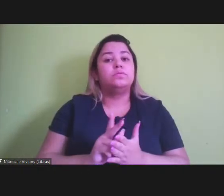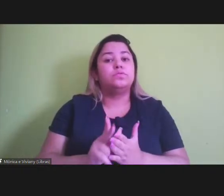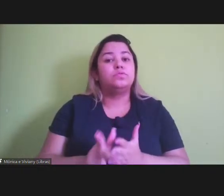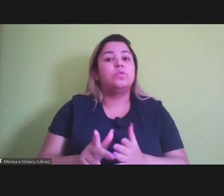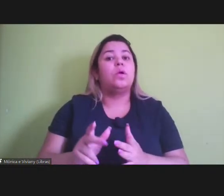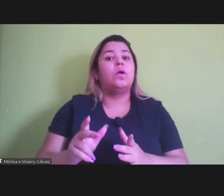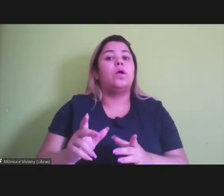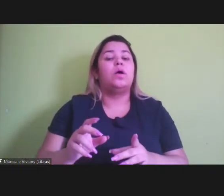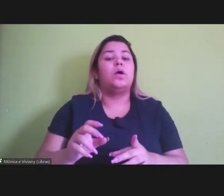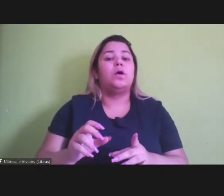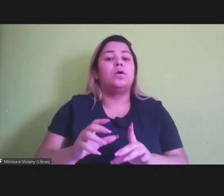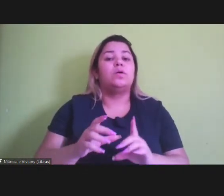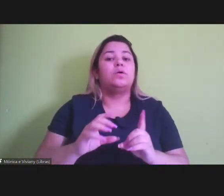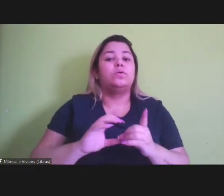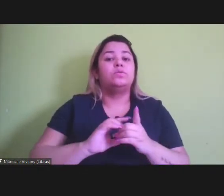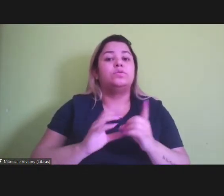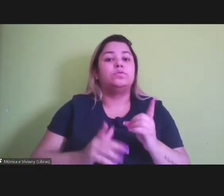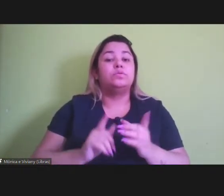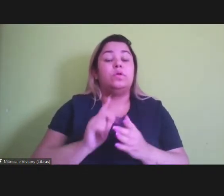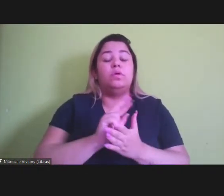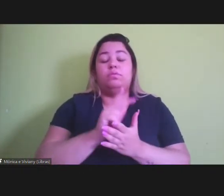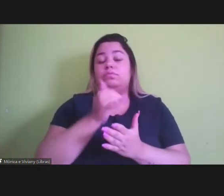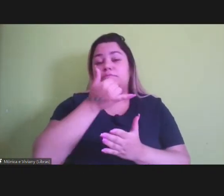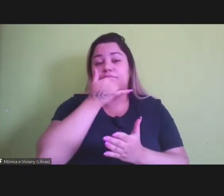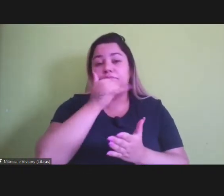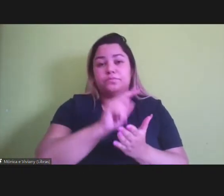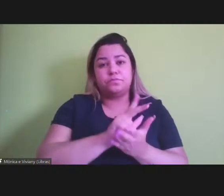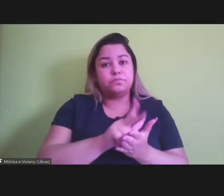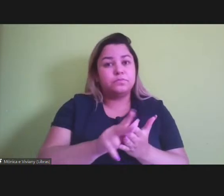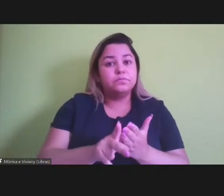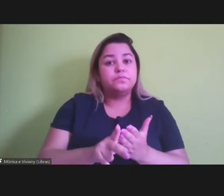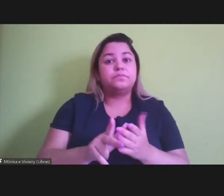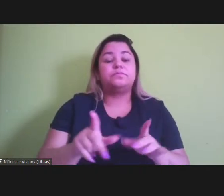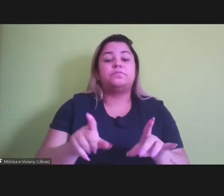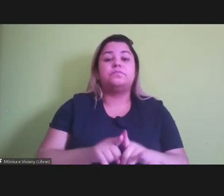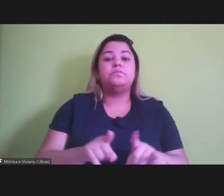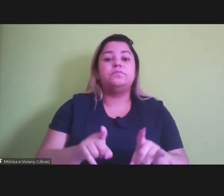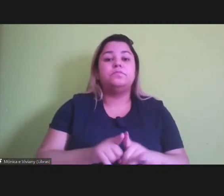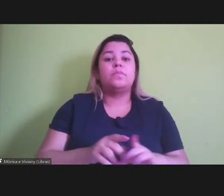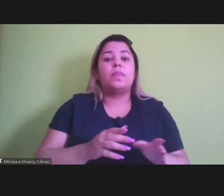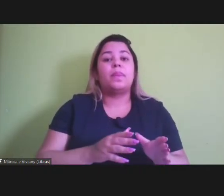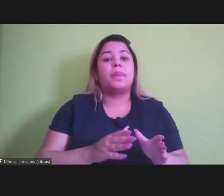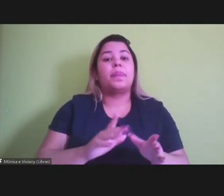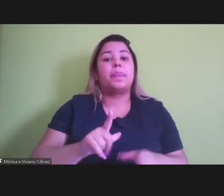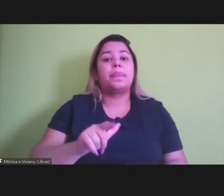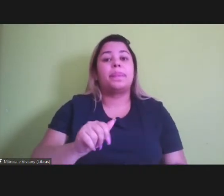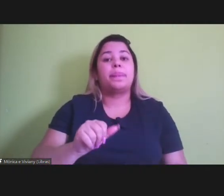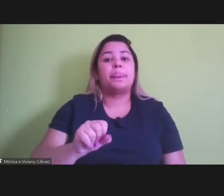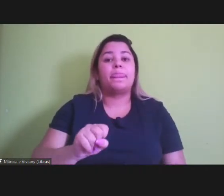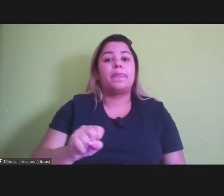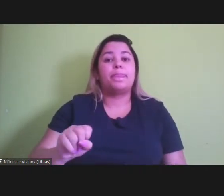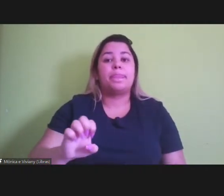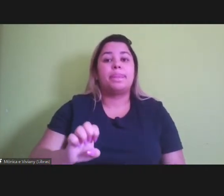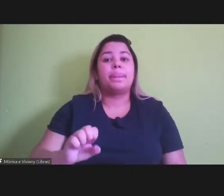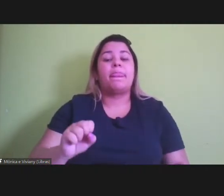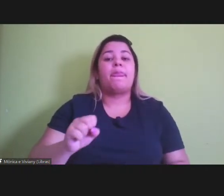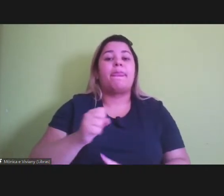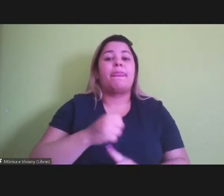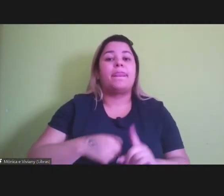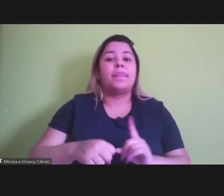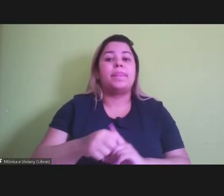diversity of gender, ethnicity, social class,